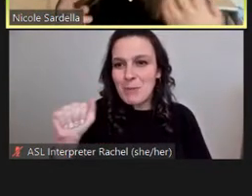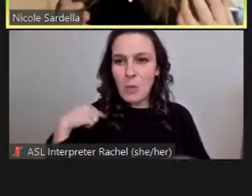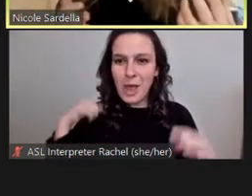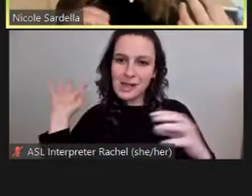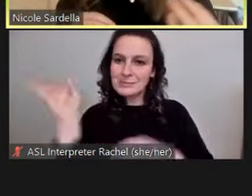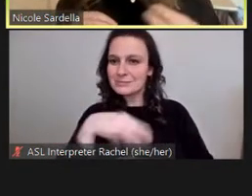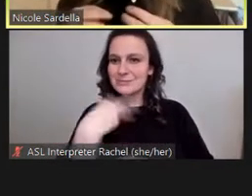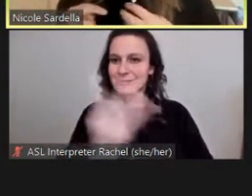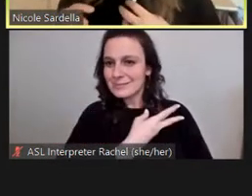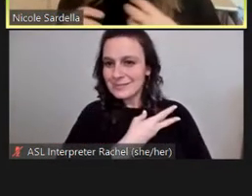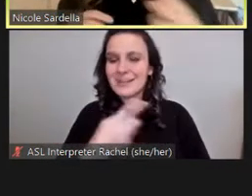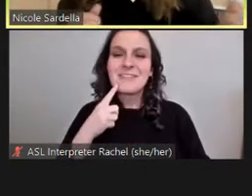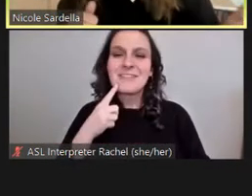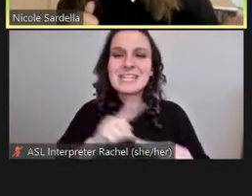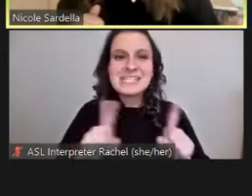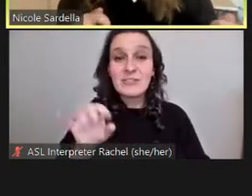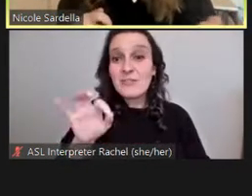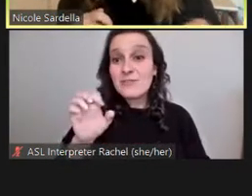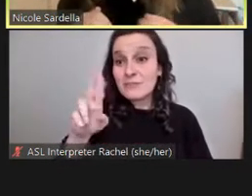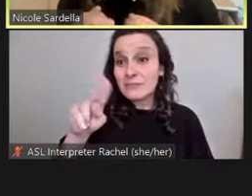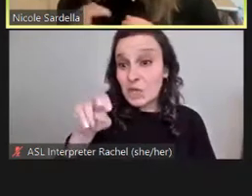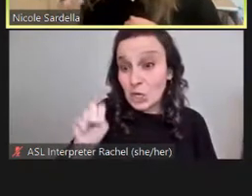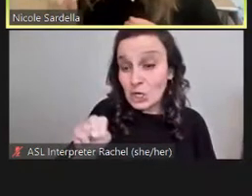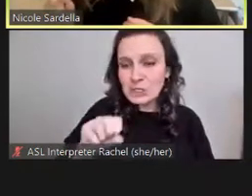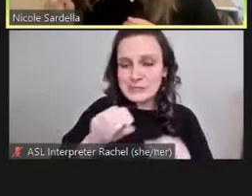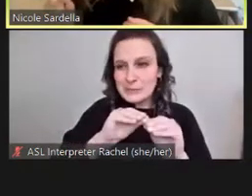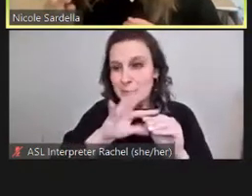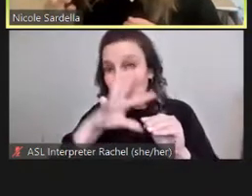of ferns, leaves, and other